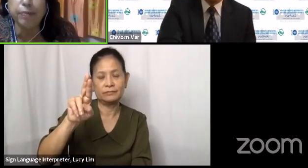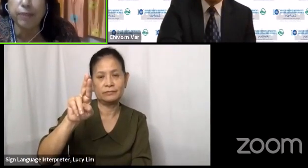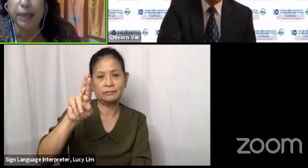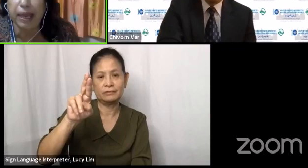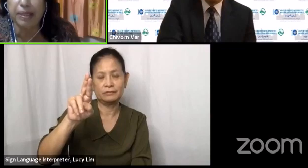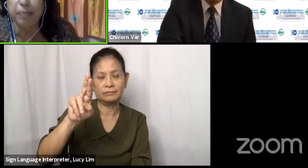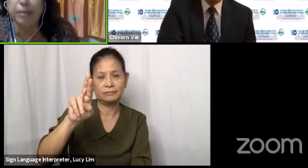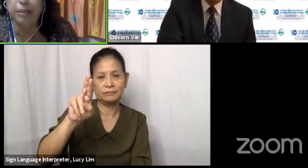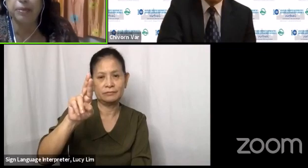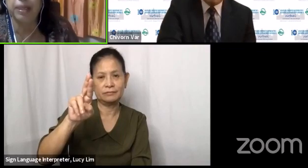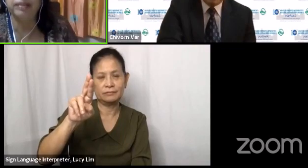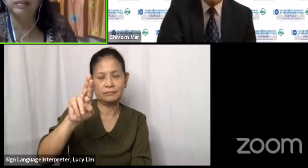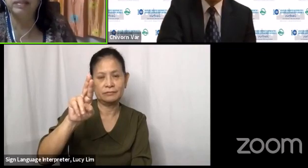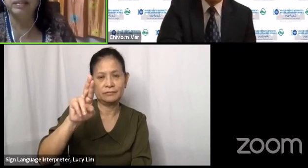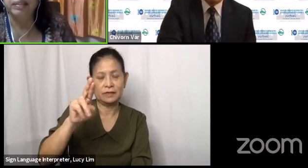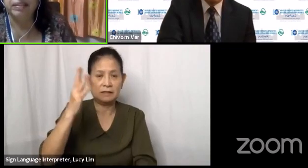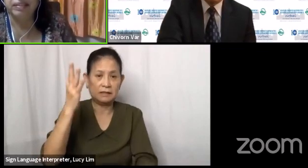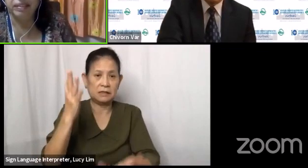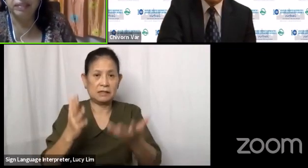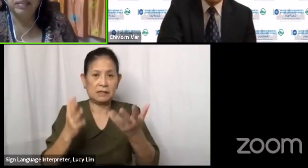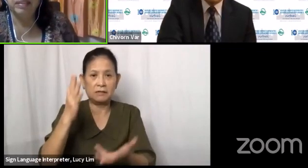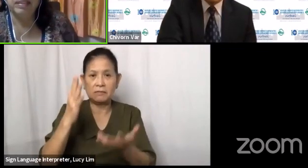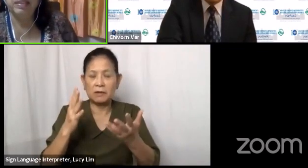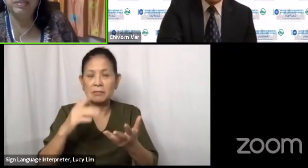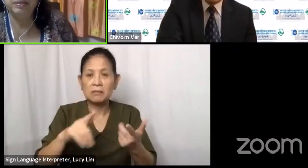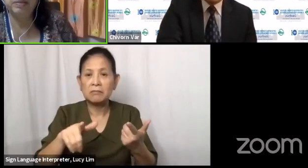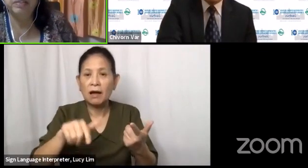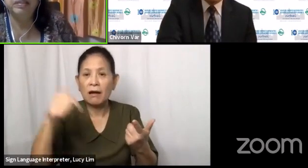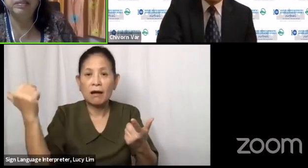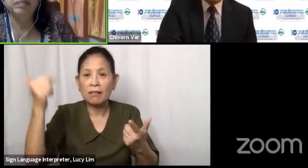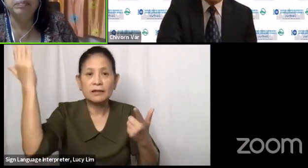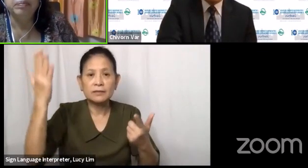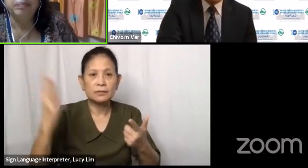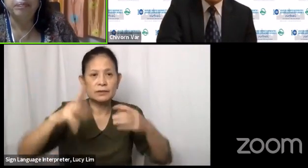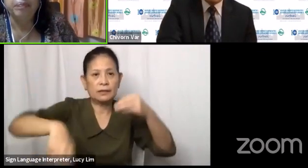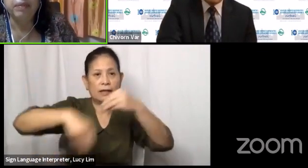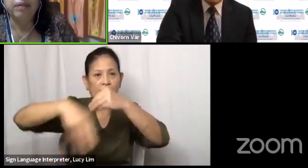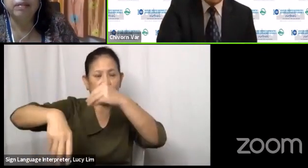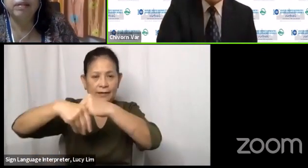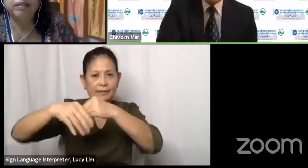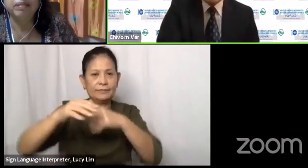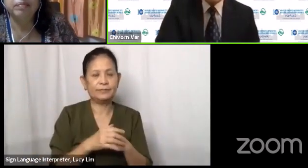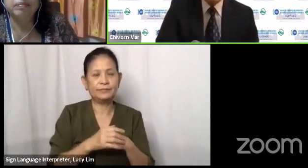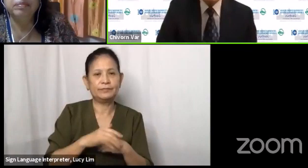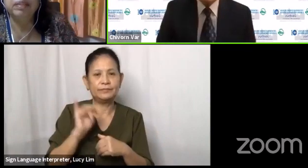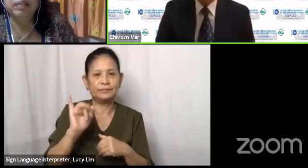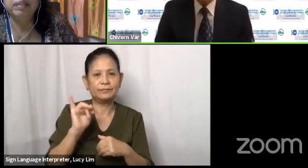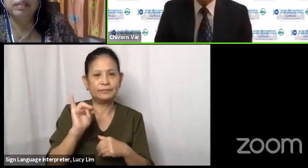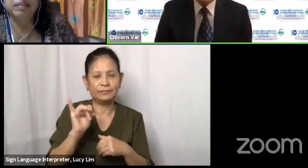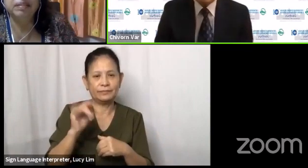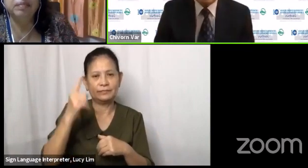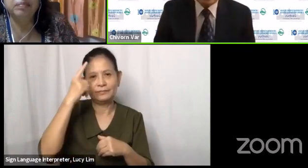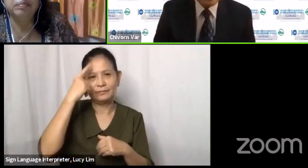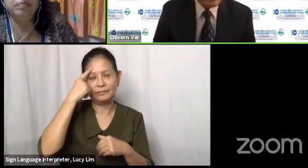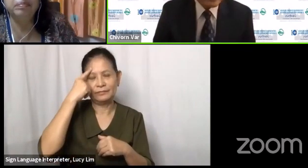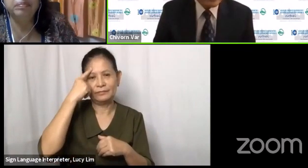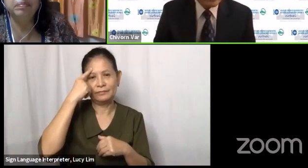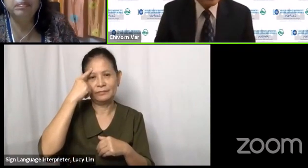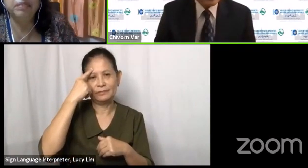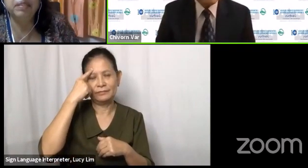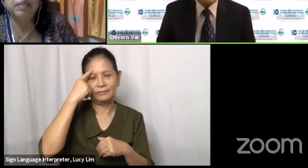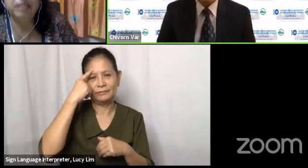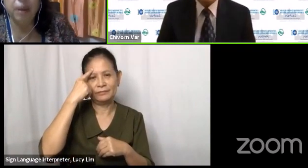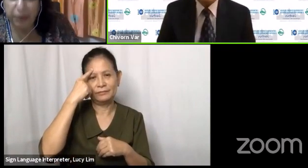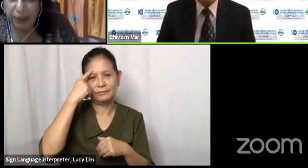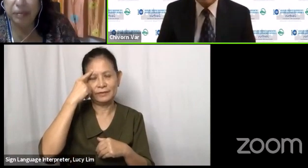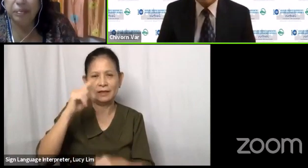Leafy can add something to that? Yes, Dr. Barr. Yeah, I think I would ask